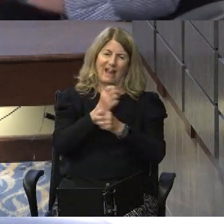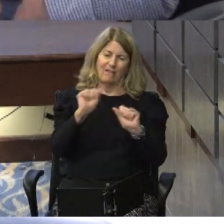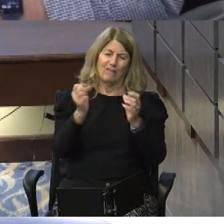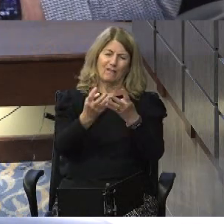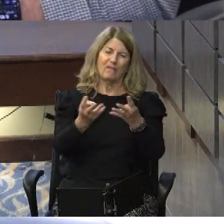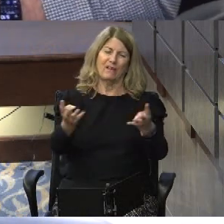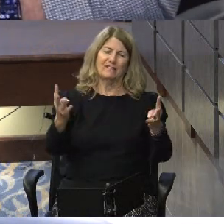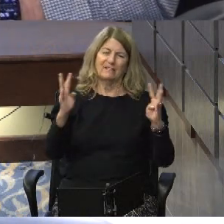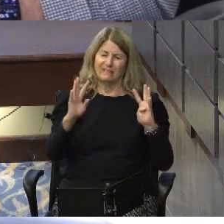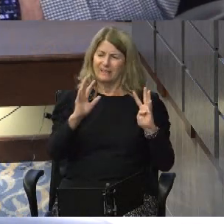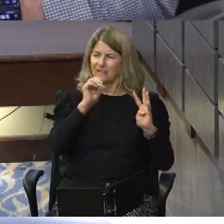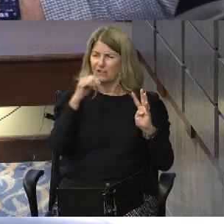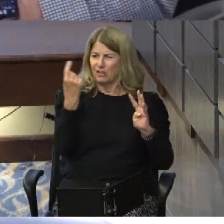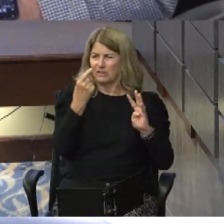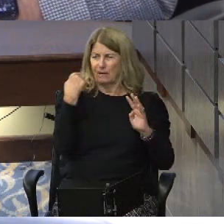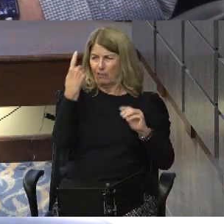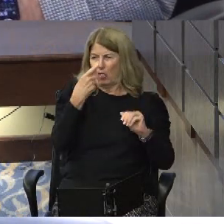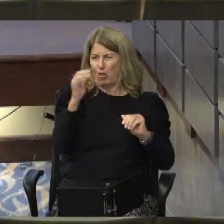there to look good.